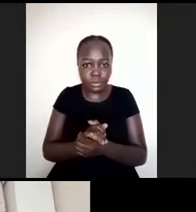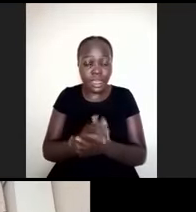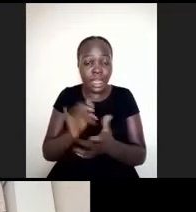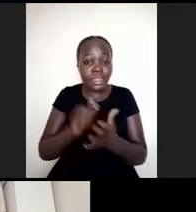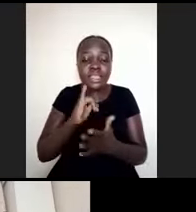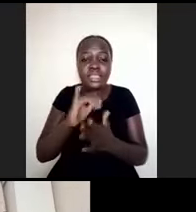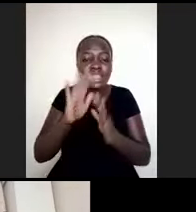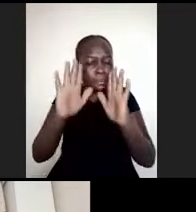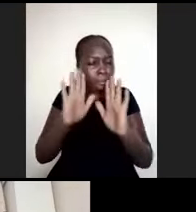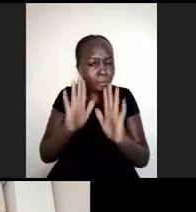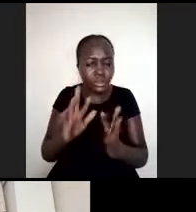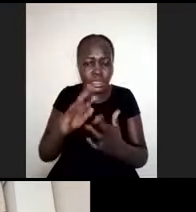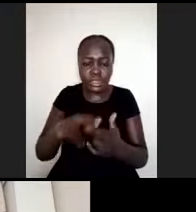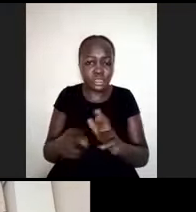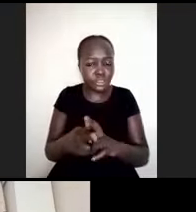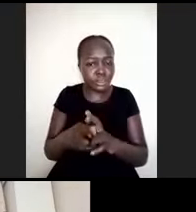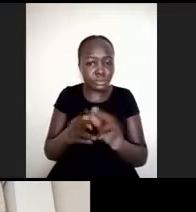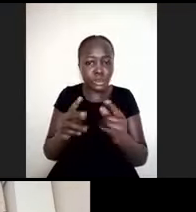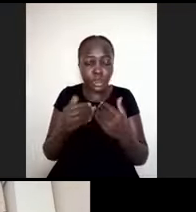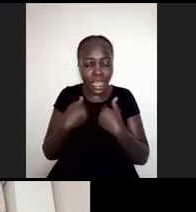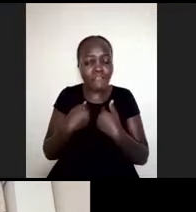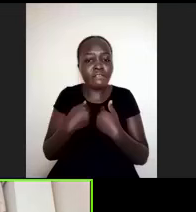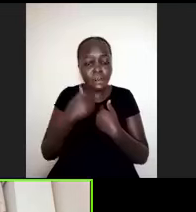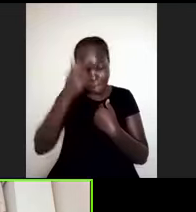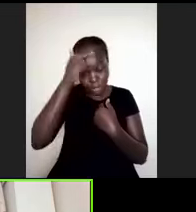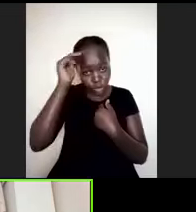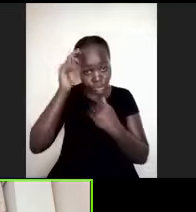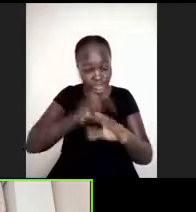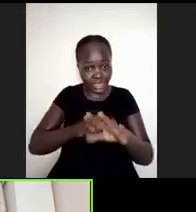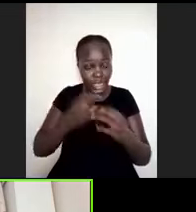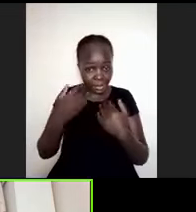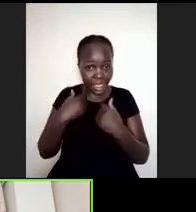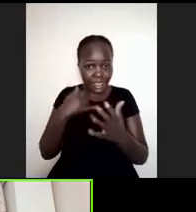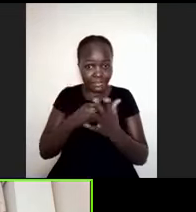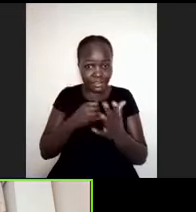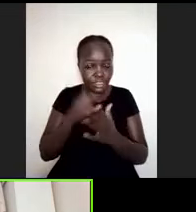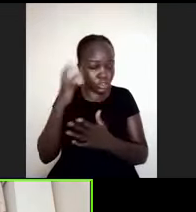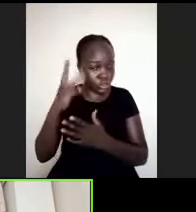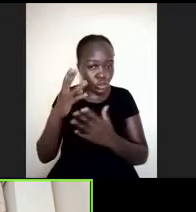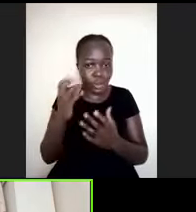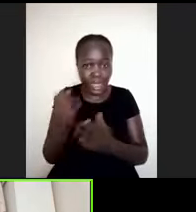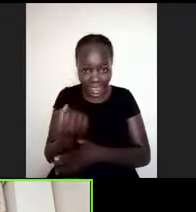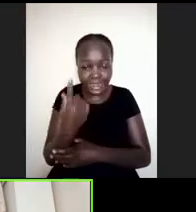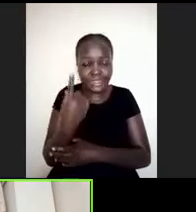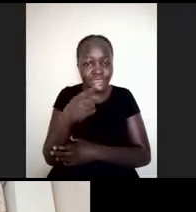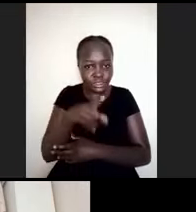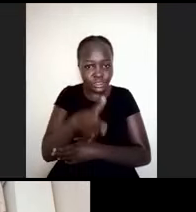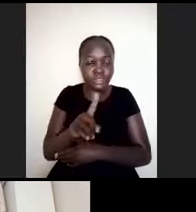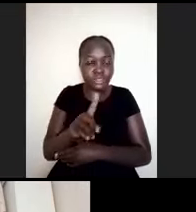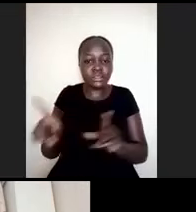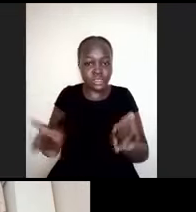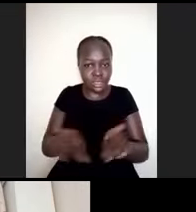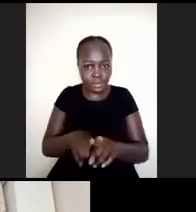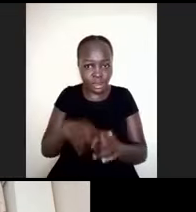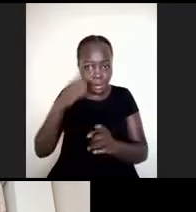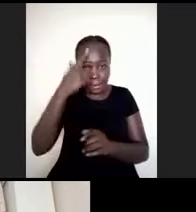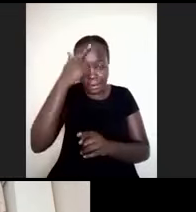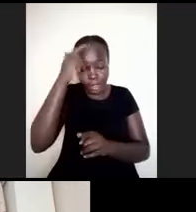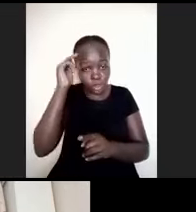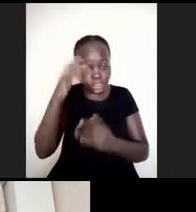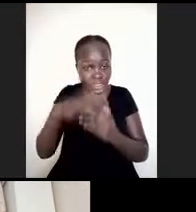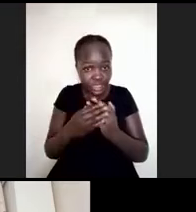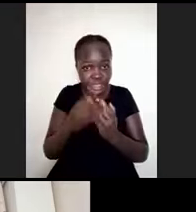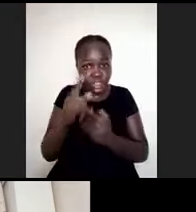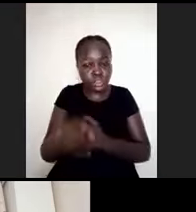to have. Because as you have him, you're going to discover yourself. Because